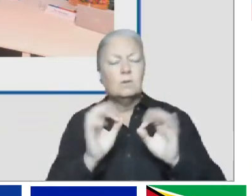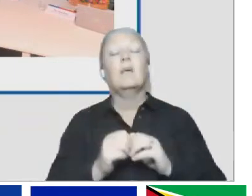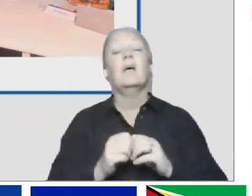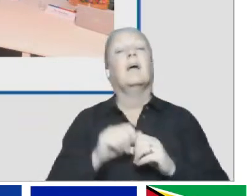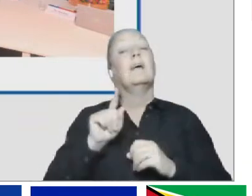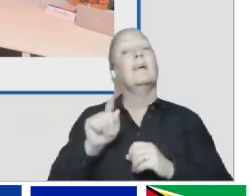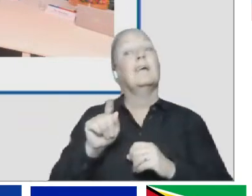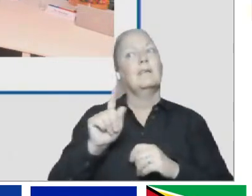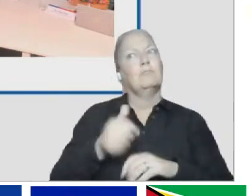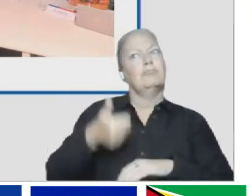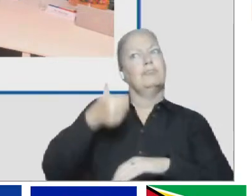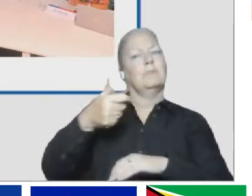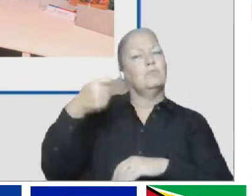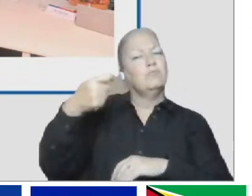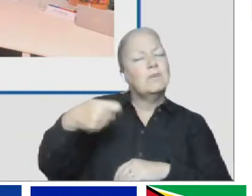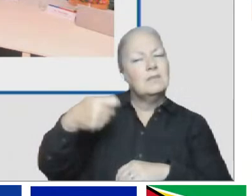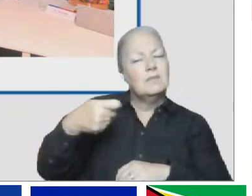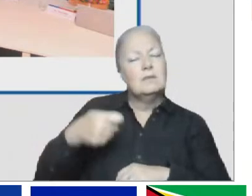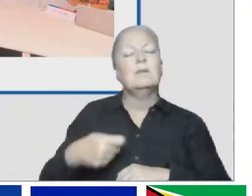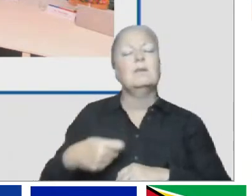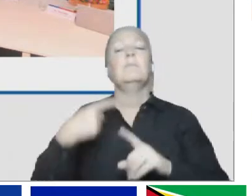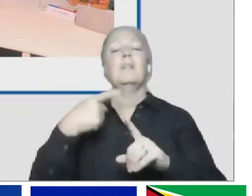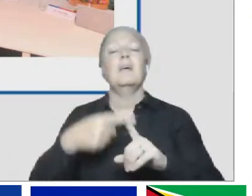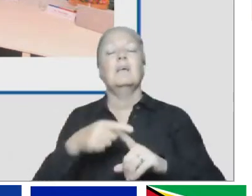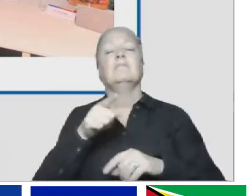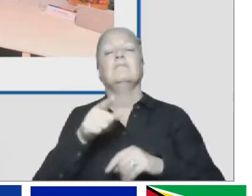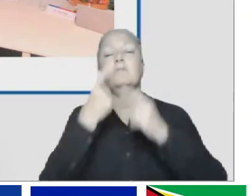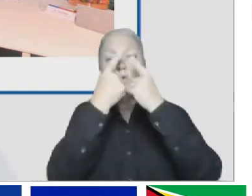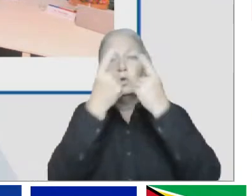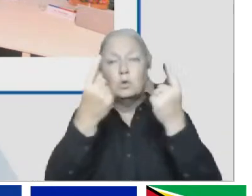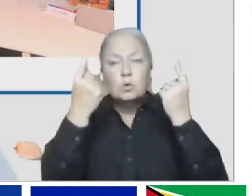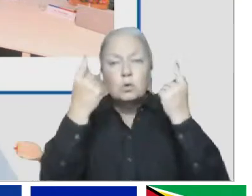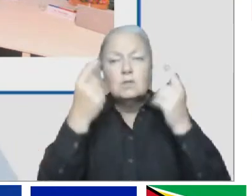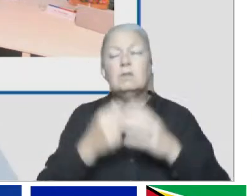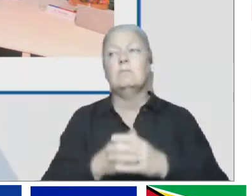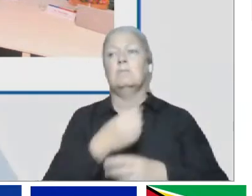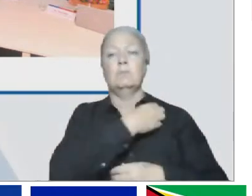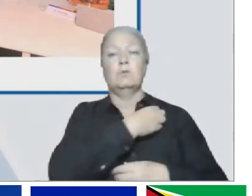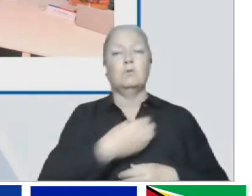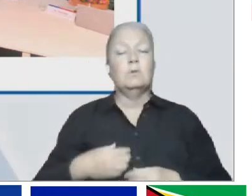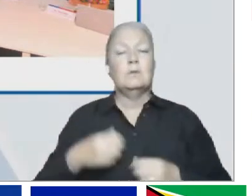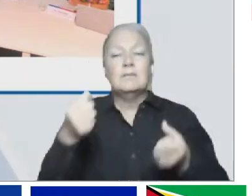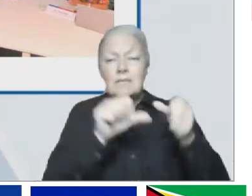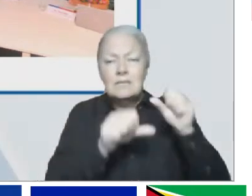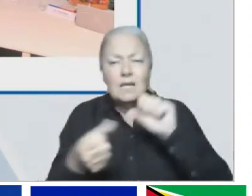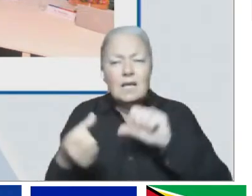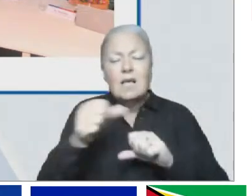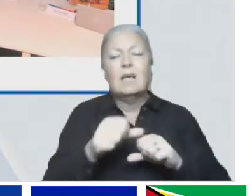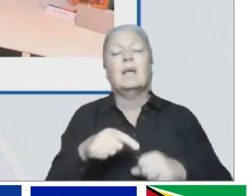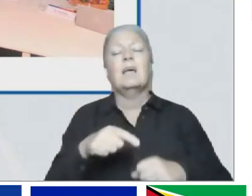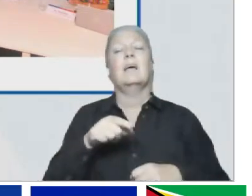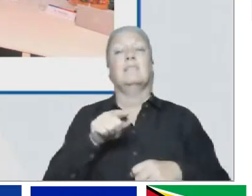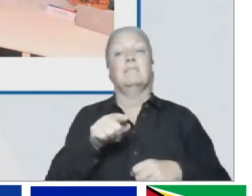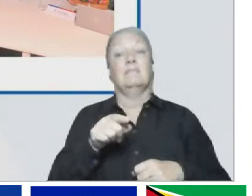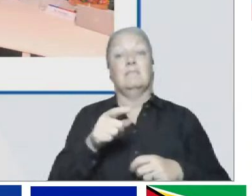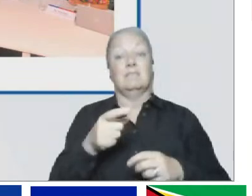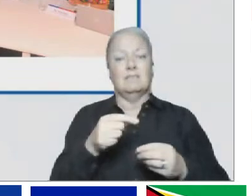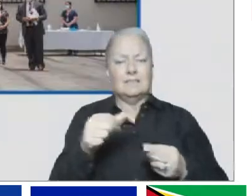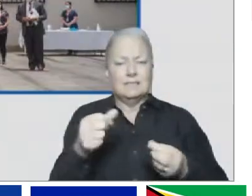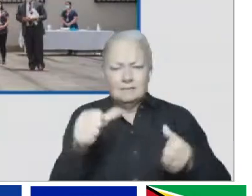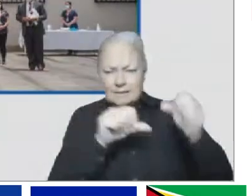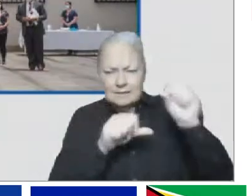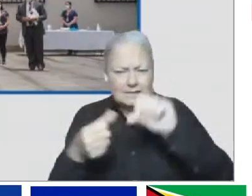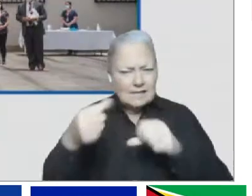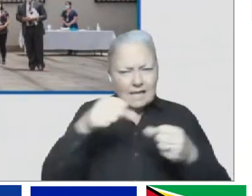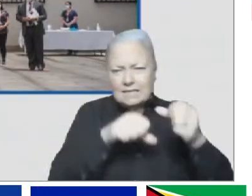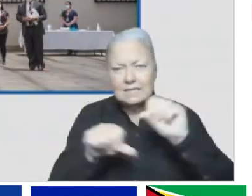the university, from the Ministry of Science, to analyze data and to be able to make